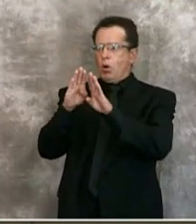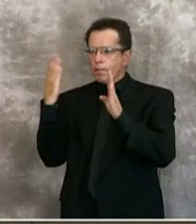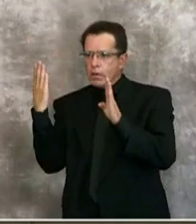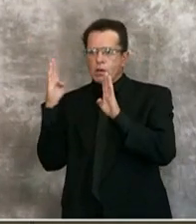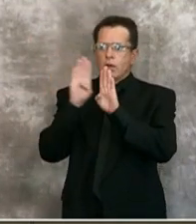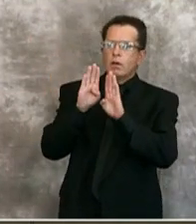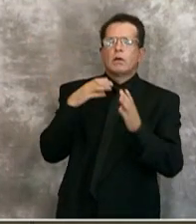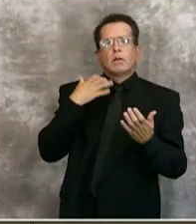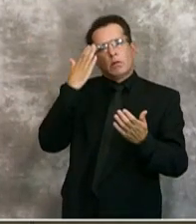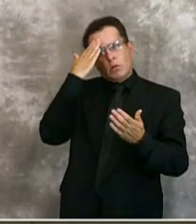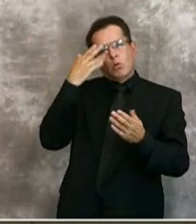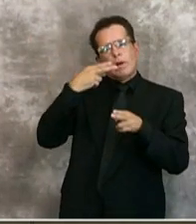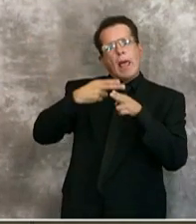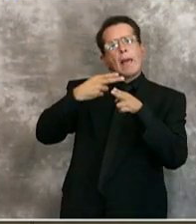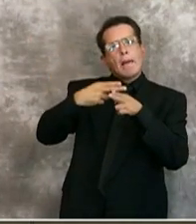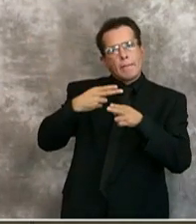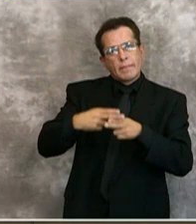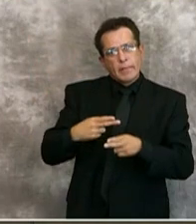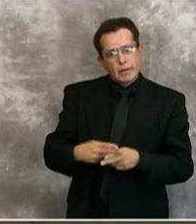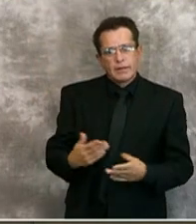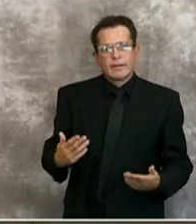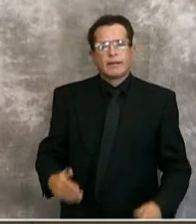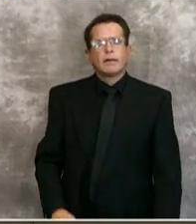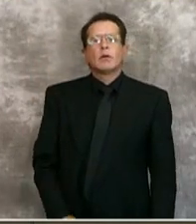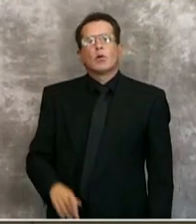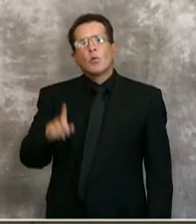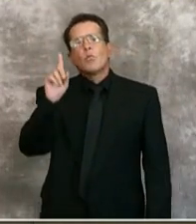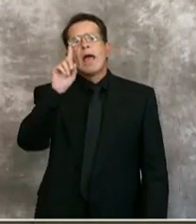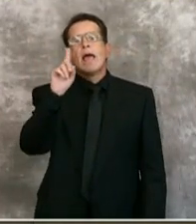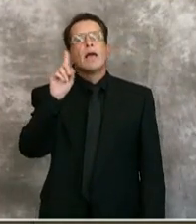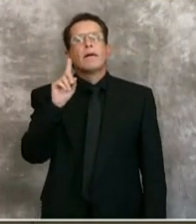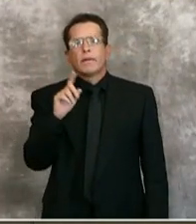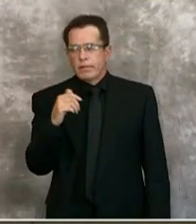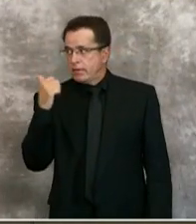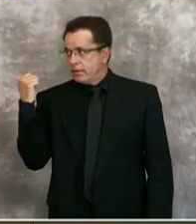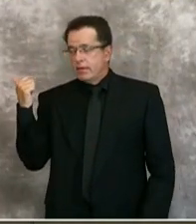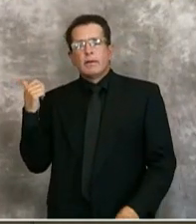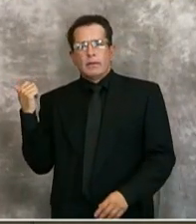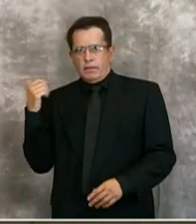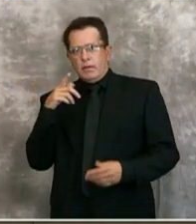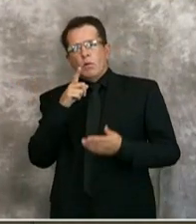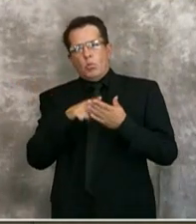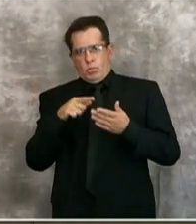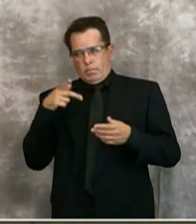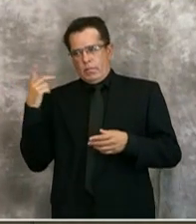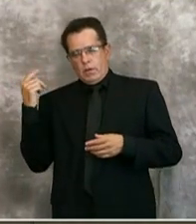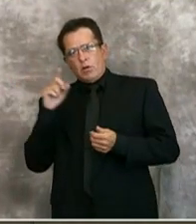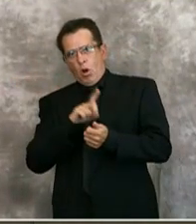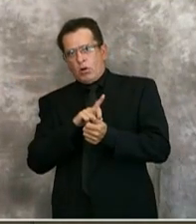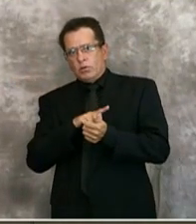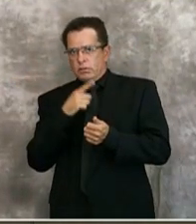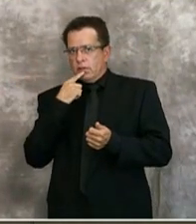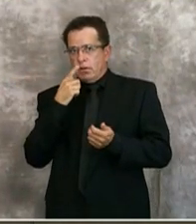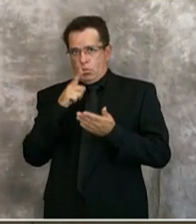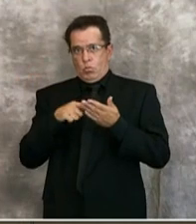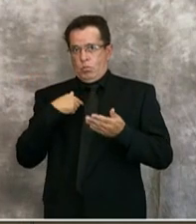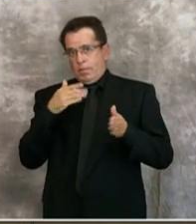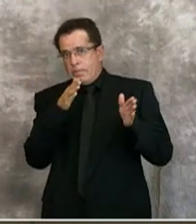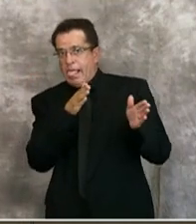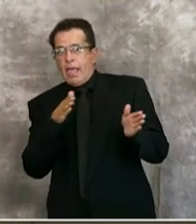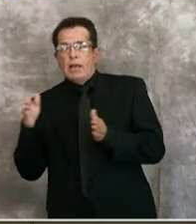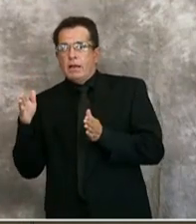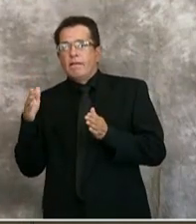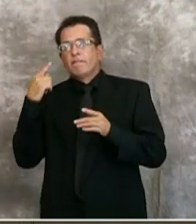and what have you? So what we are planning to do, Paul, is on a monthly basis, because the changes might not